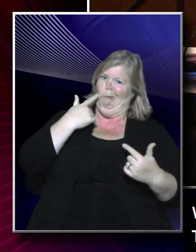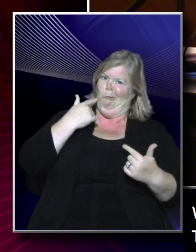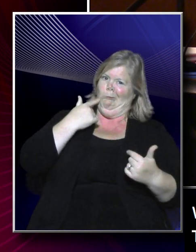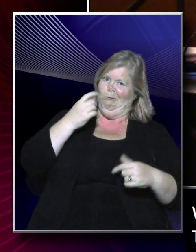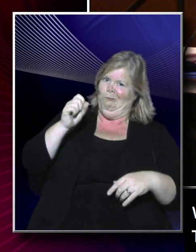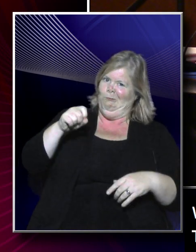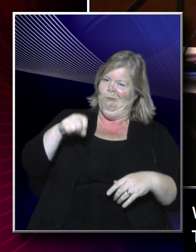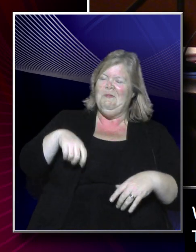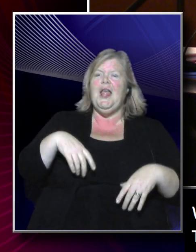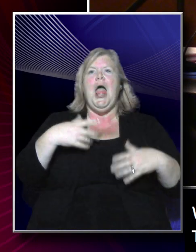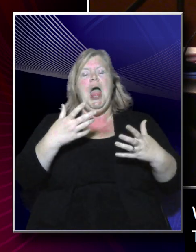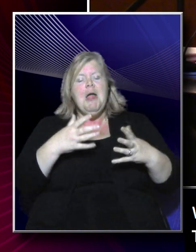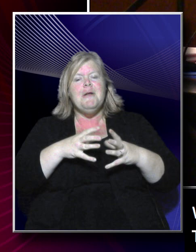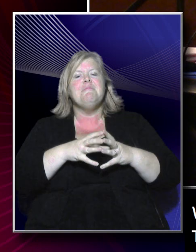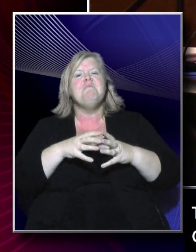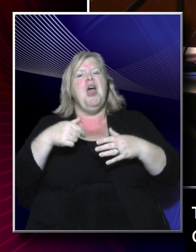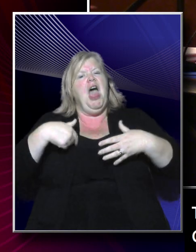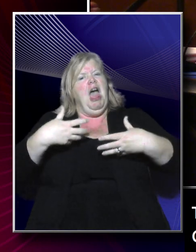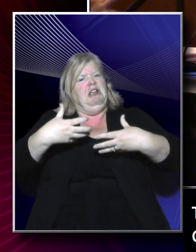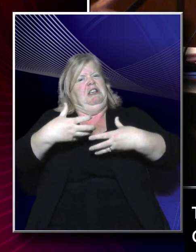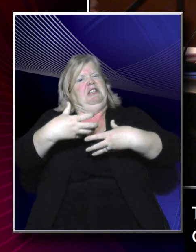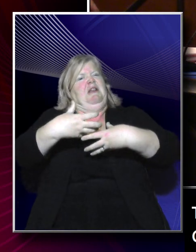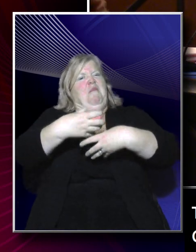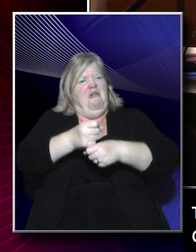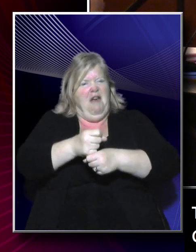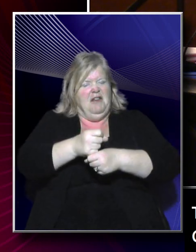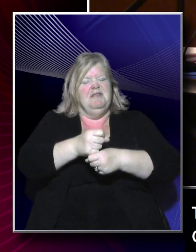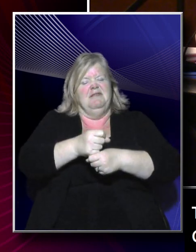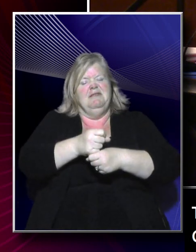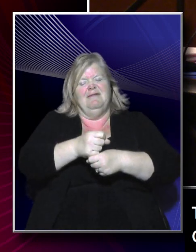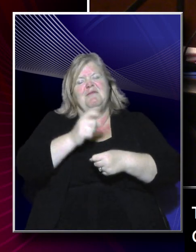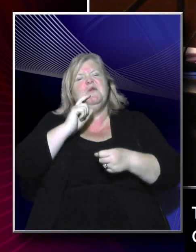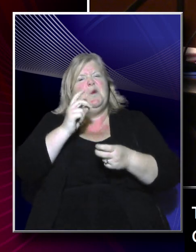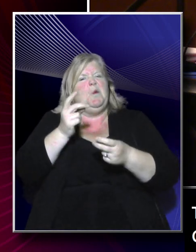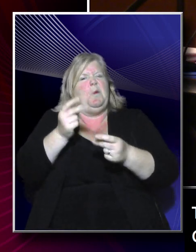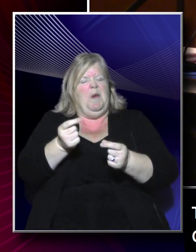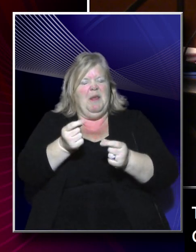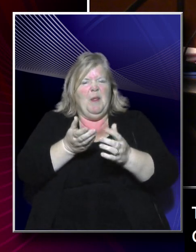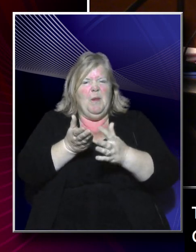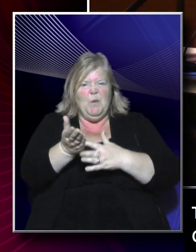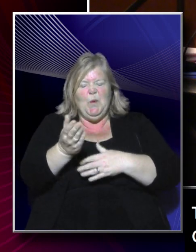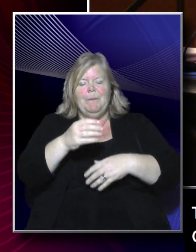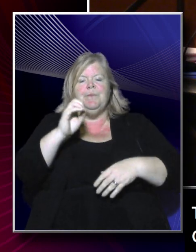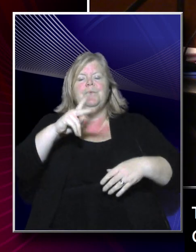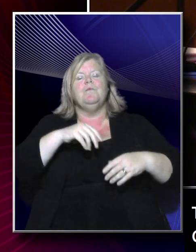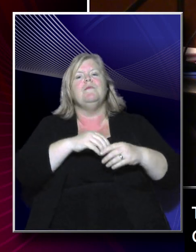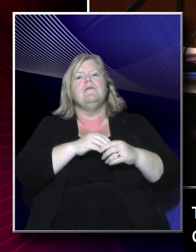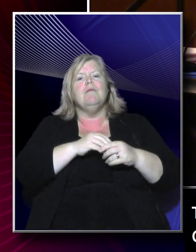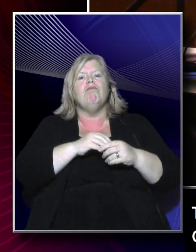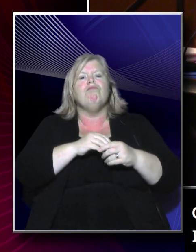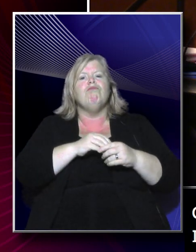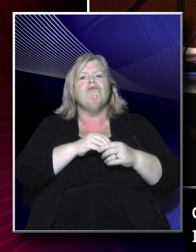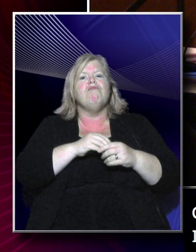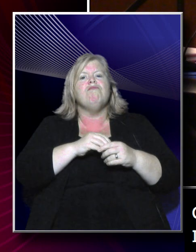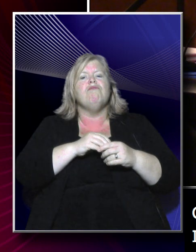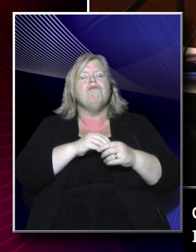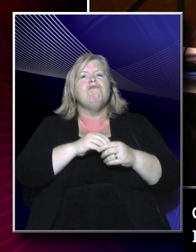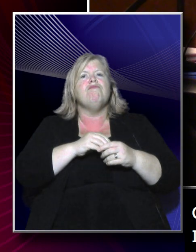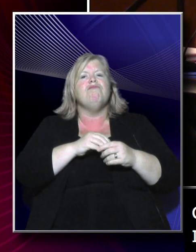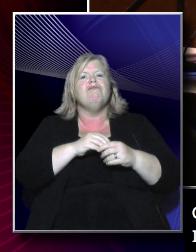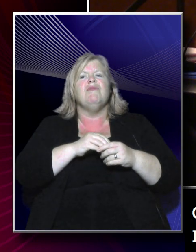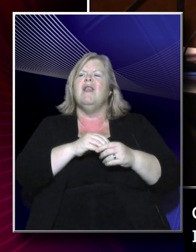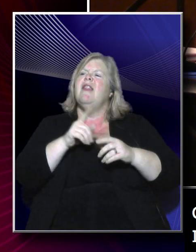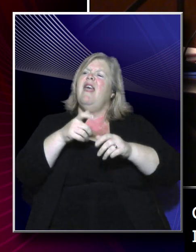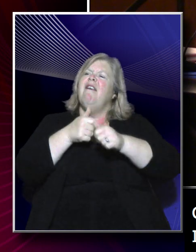And I'm going to just summarize those very quickly. They did it according to